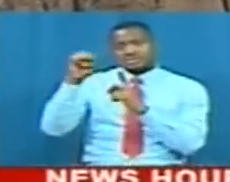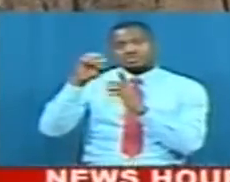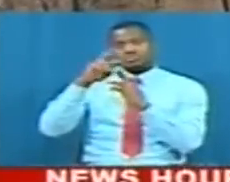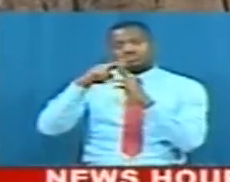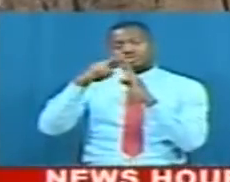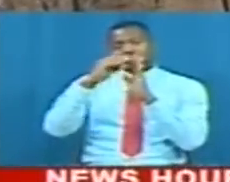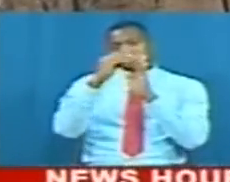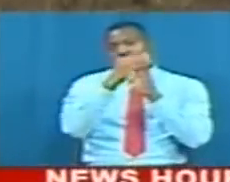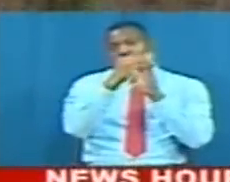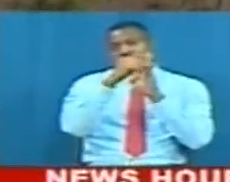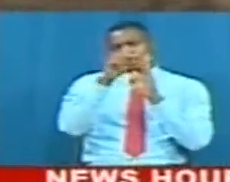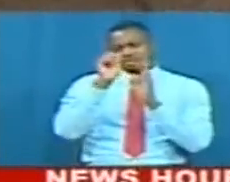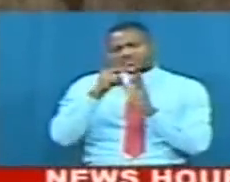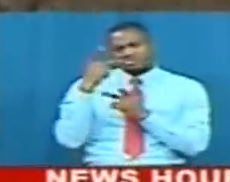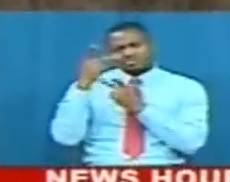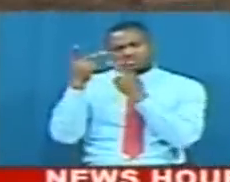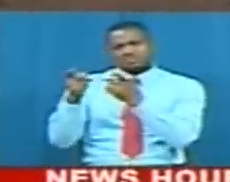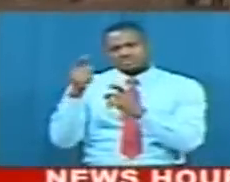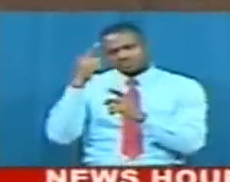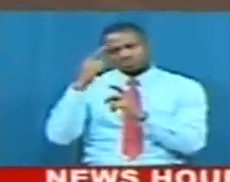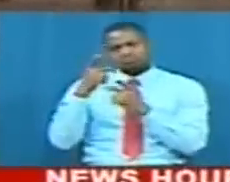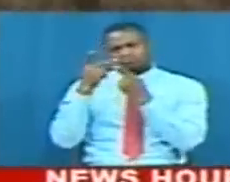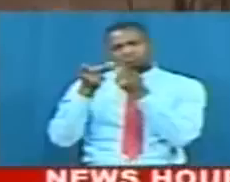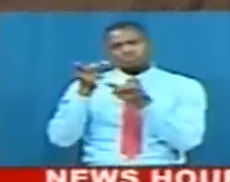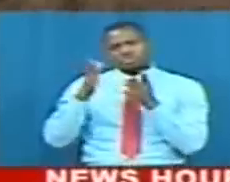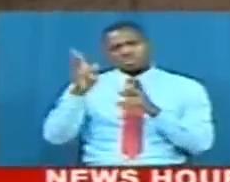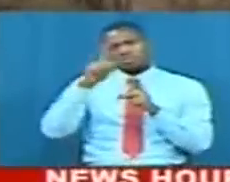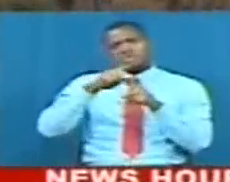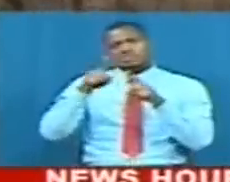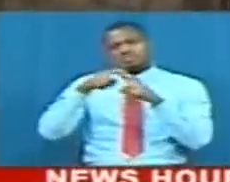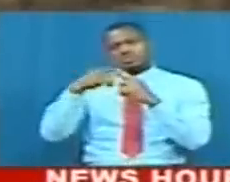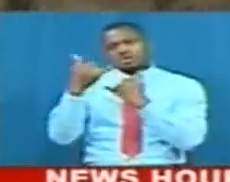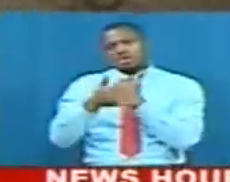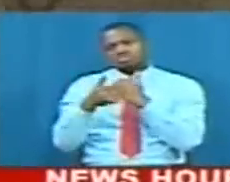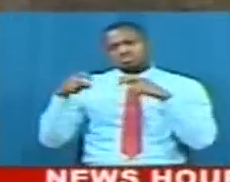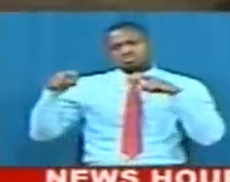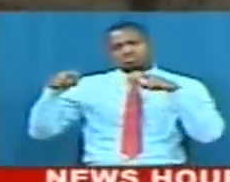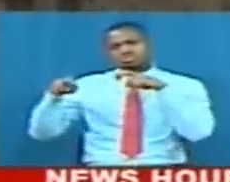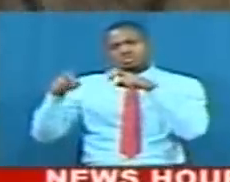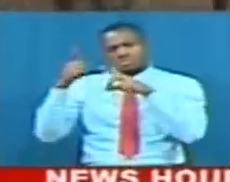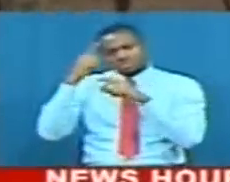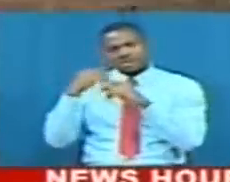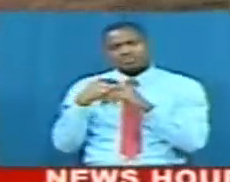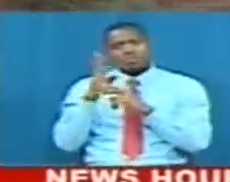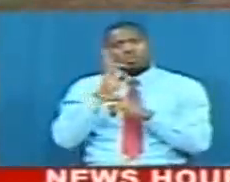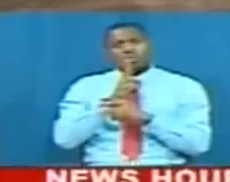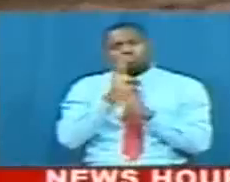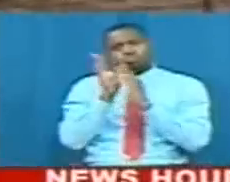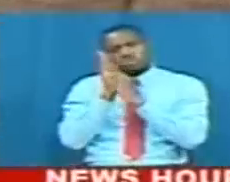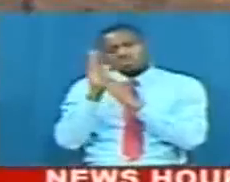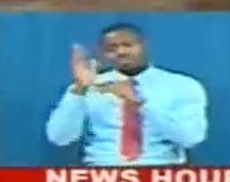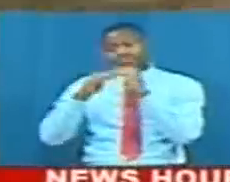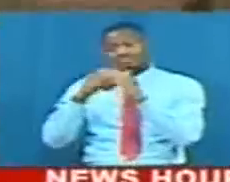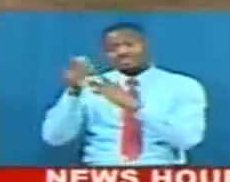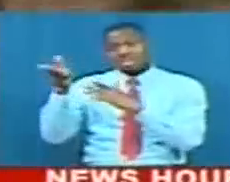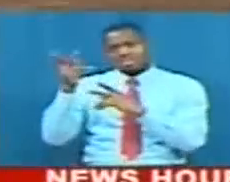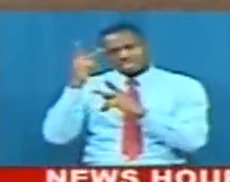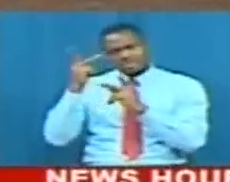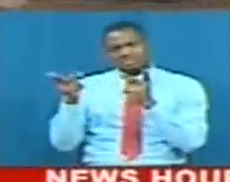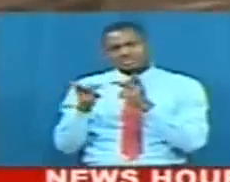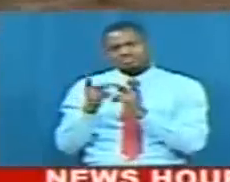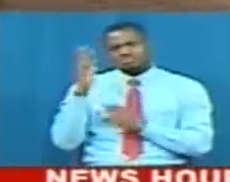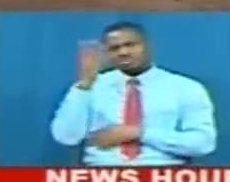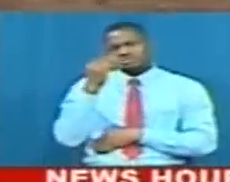East region could be turned into a sightseeing arena once motorable roads and hotels are in place to make a